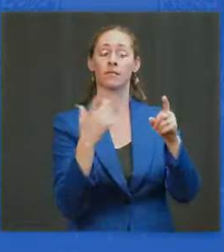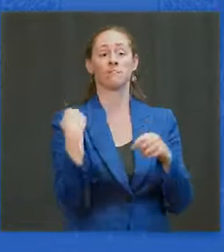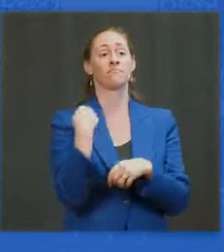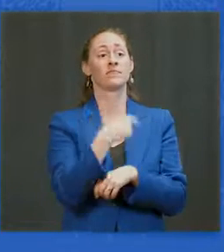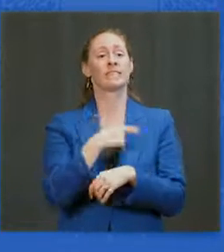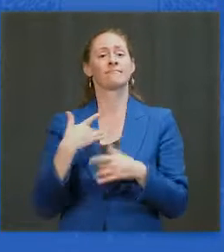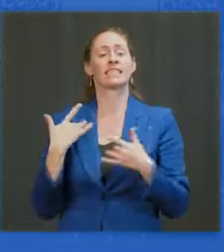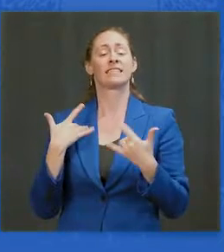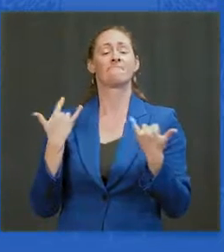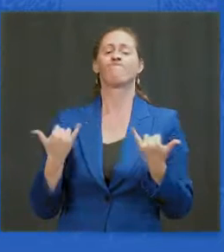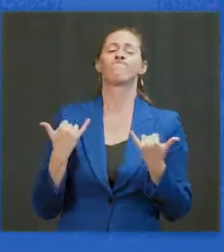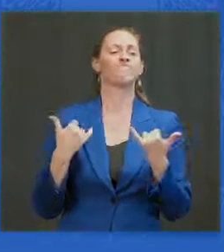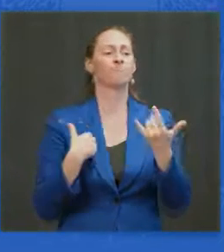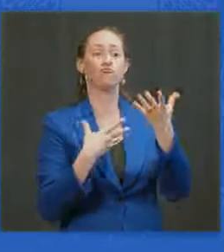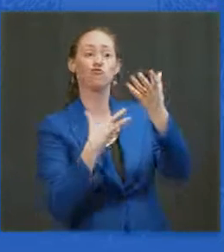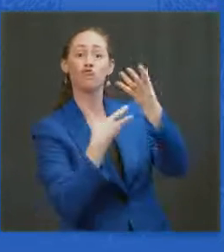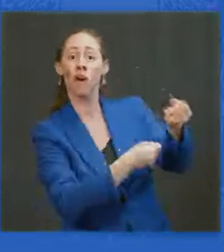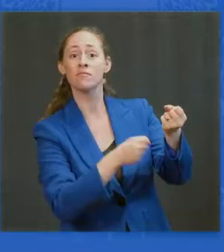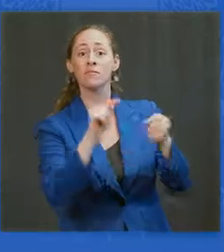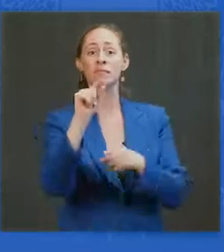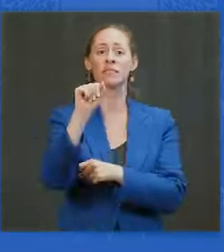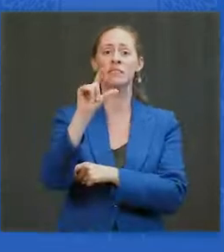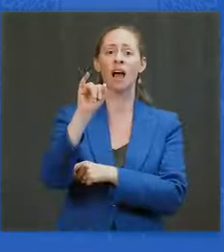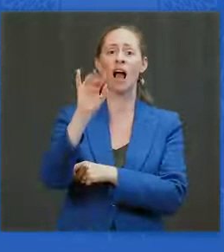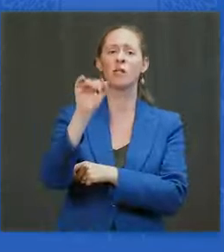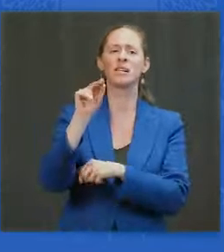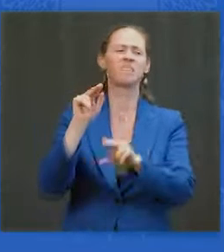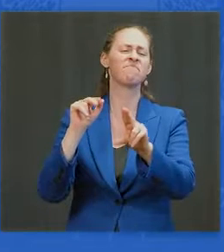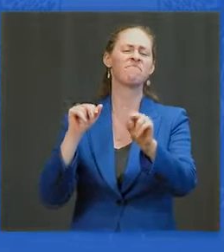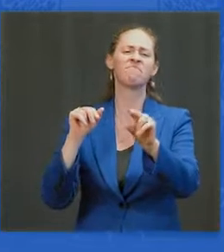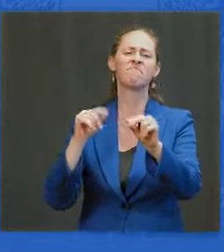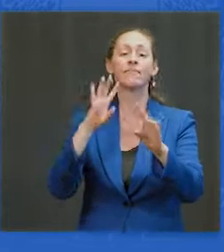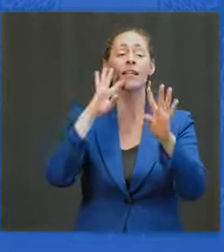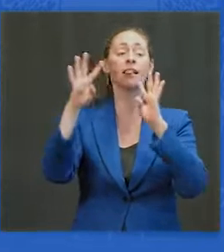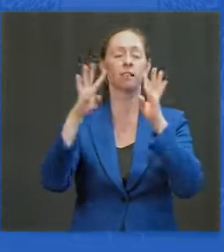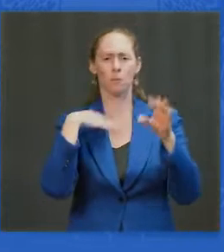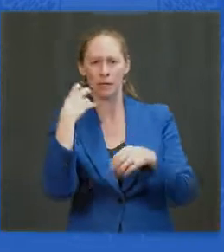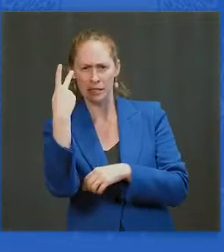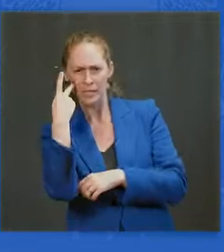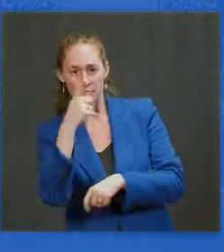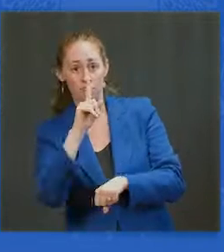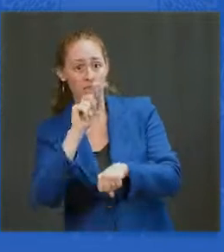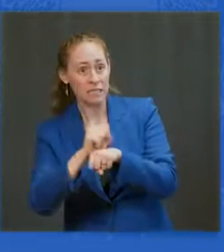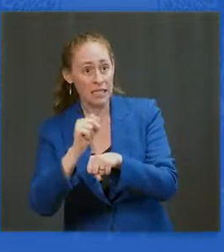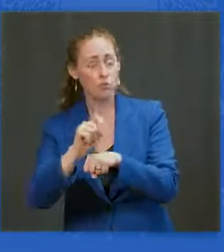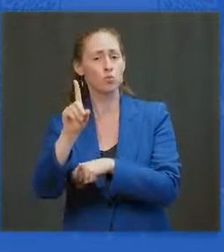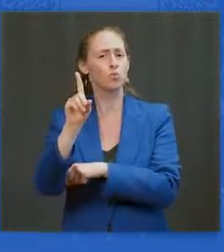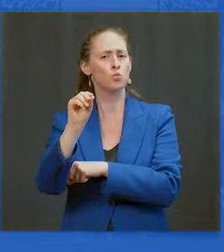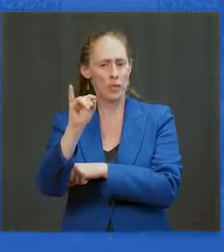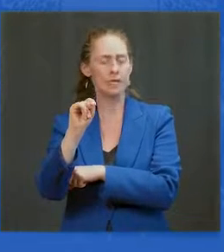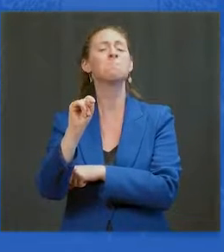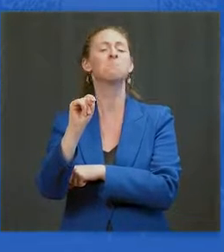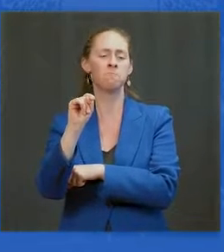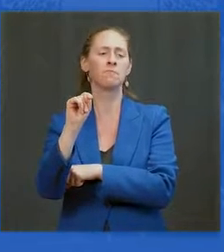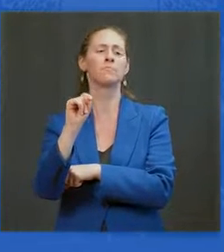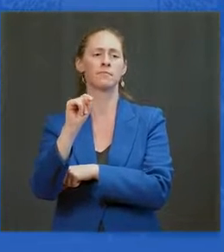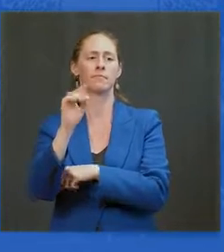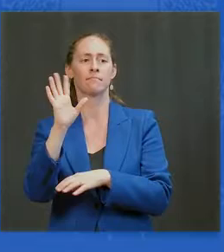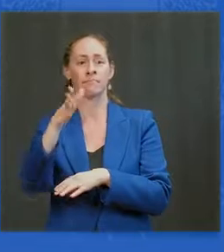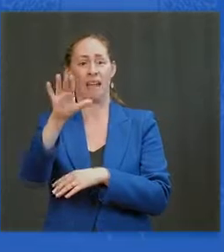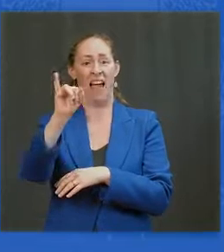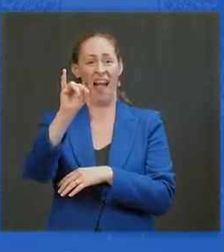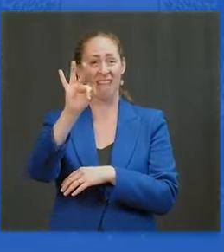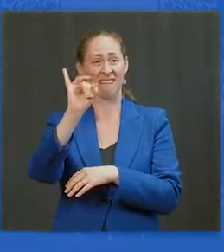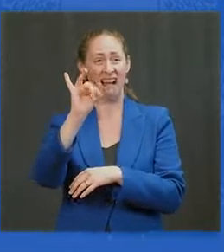by their actions, and we'll stay in close coordination on any steps that we take moving forward in response to the Taliban's